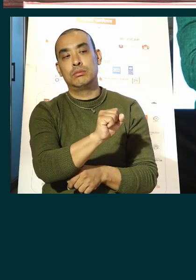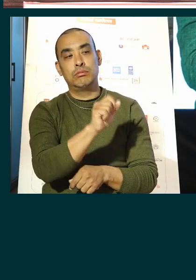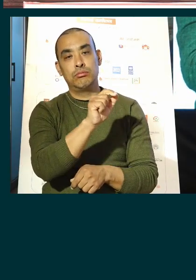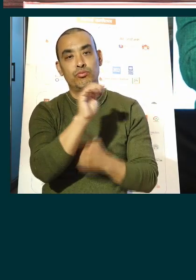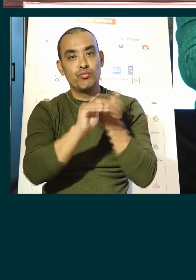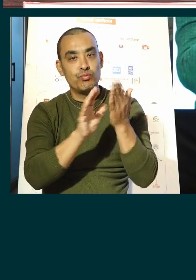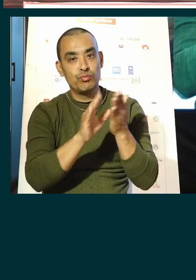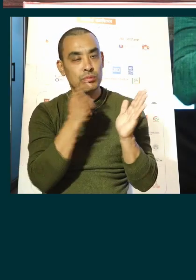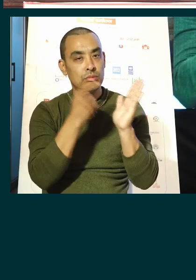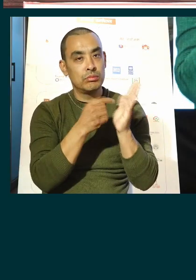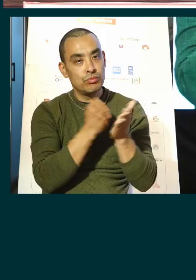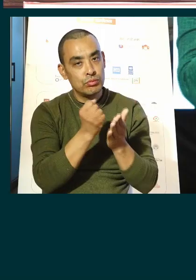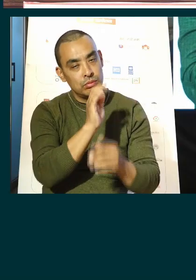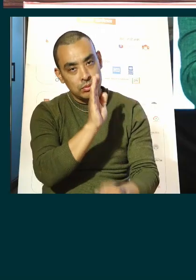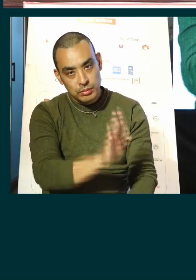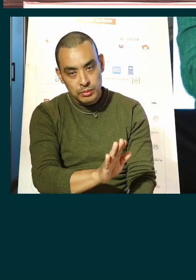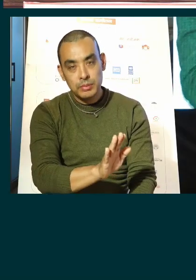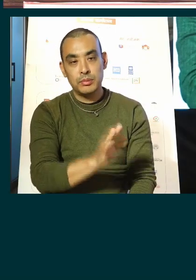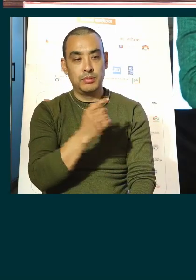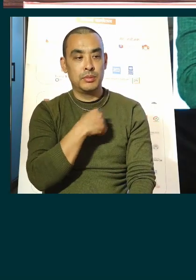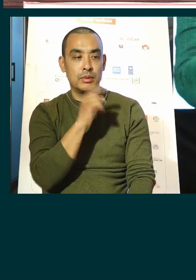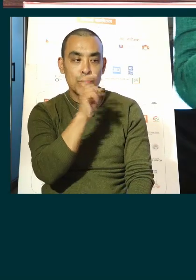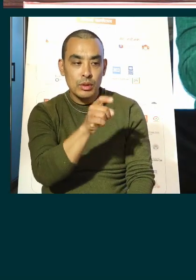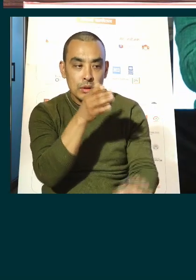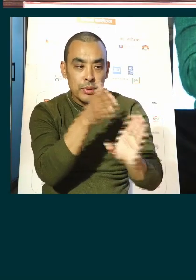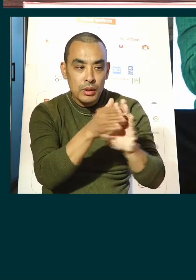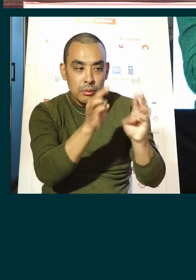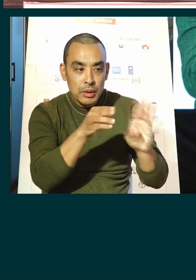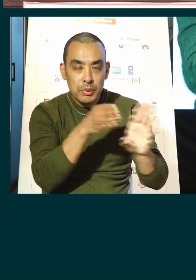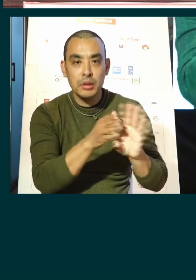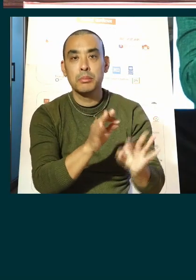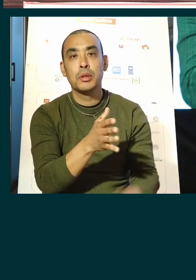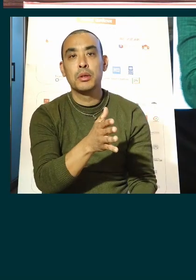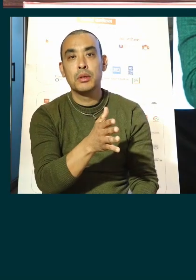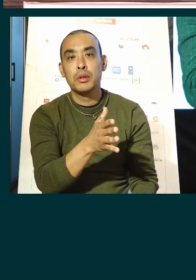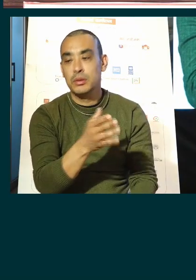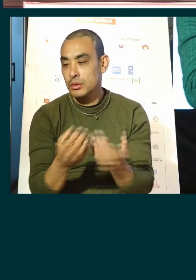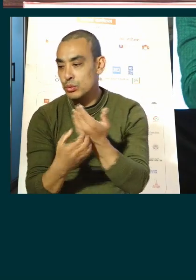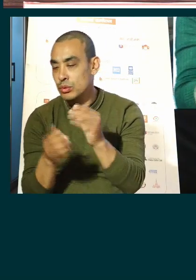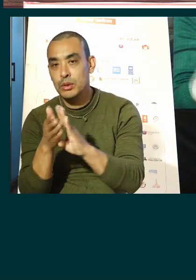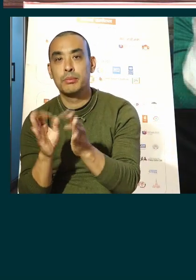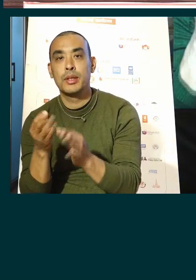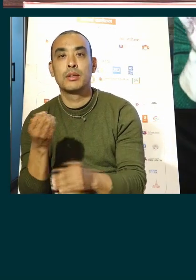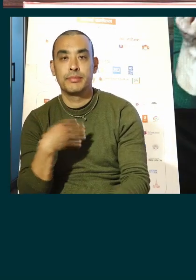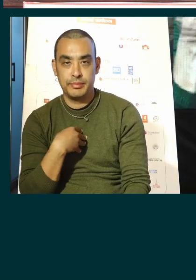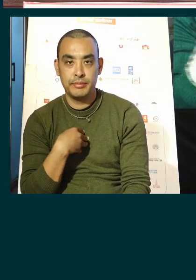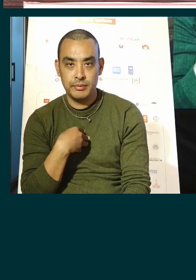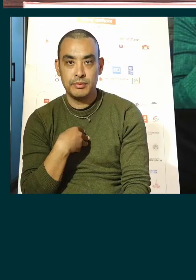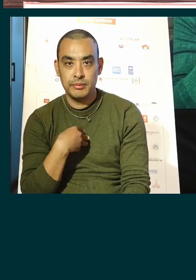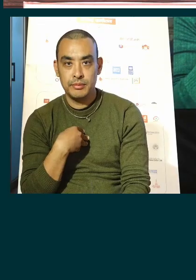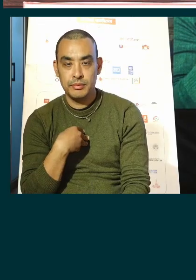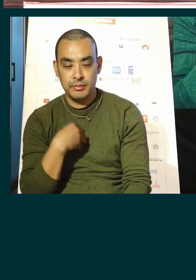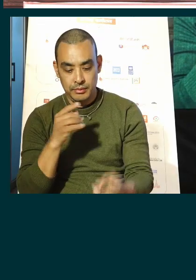so that they told me that they are not allowed to go inside the temple or to cook inside the house, etc. The third one is from